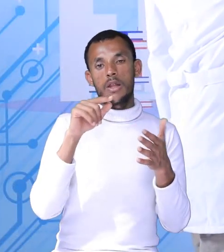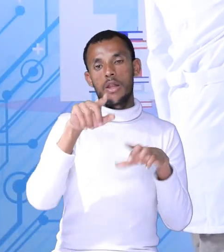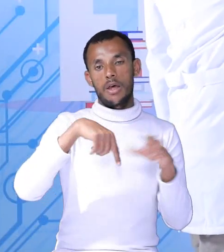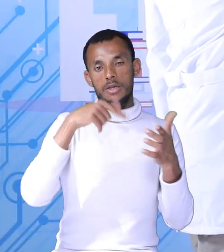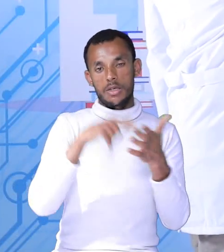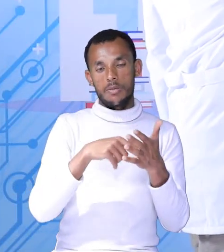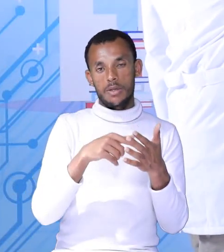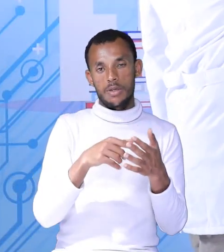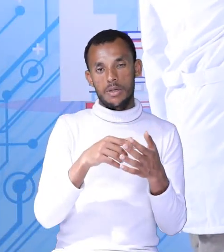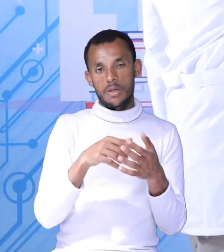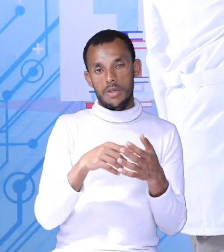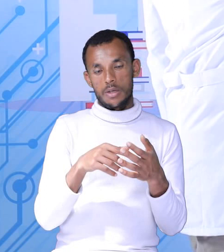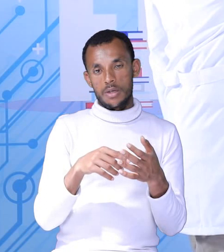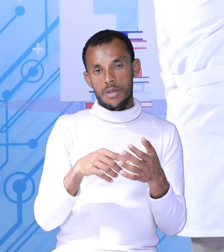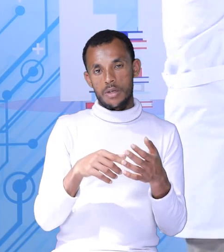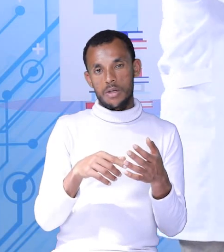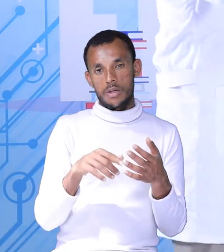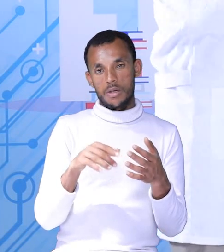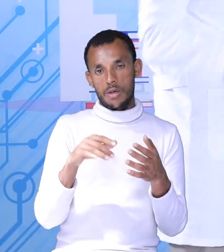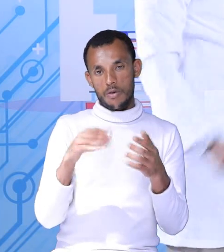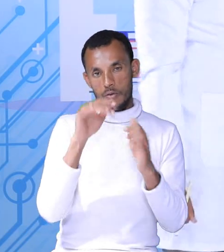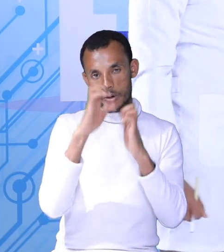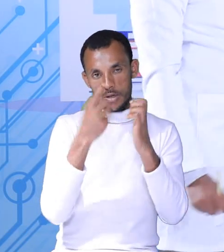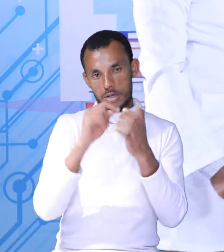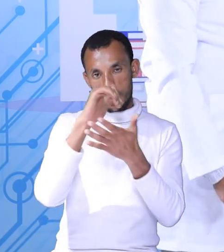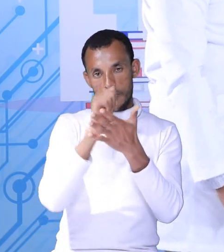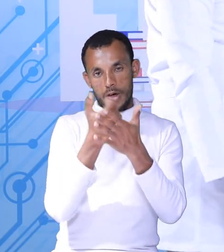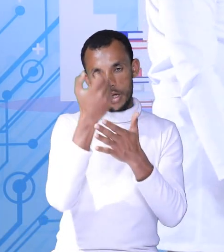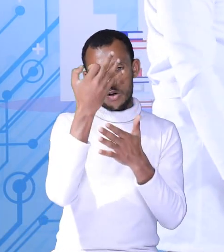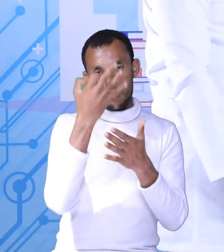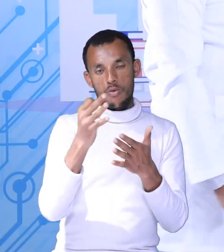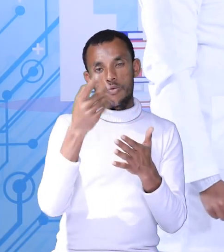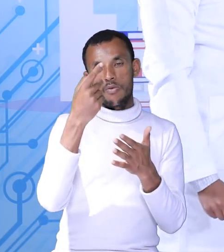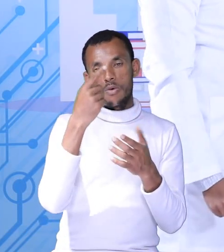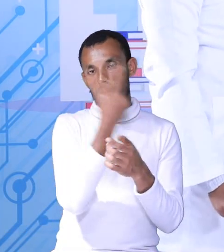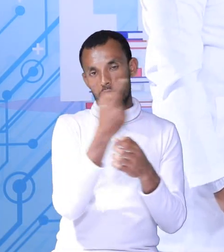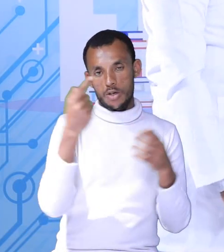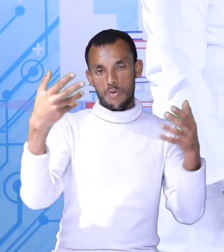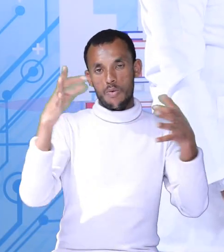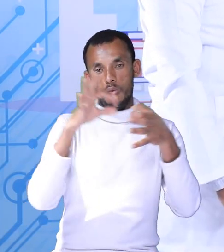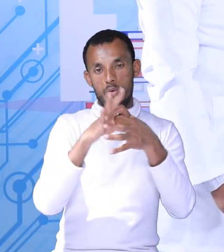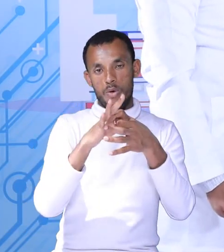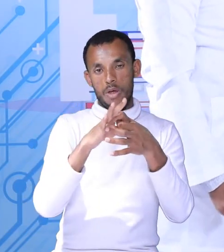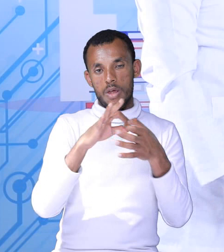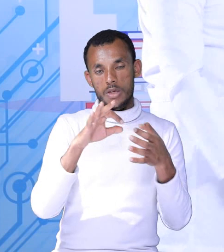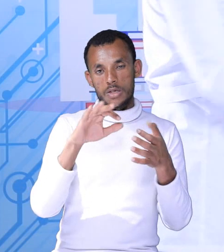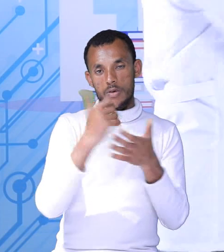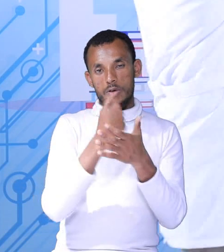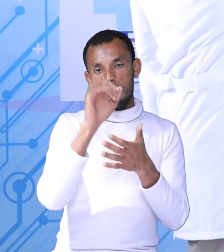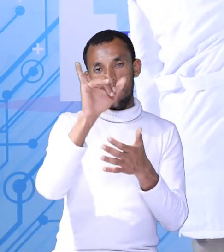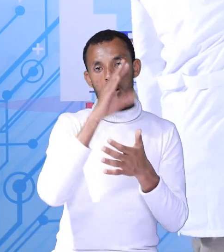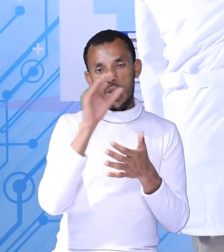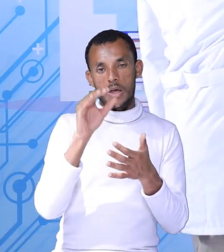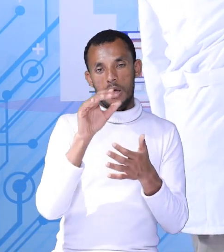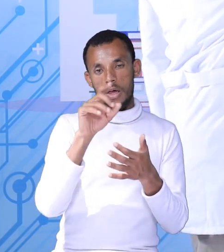is evaluated as by taking simply the average of each coordinate, the average of x and y. So